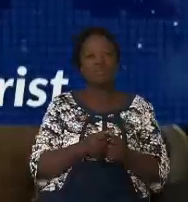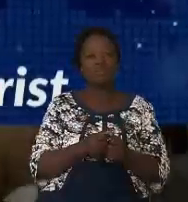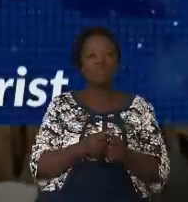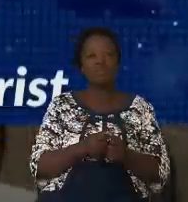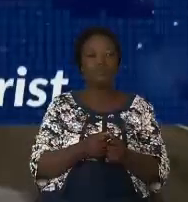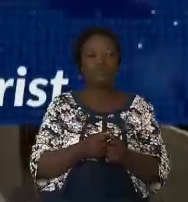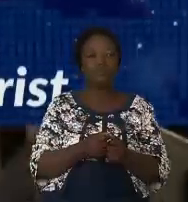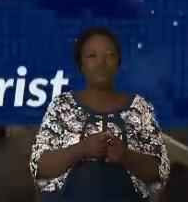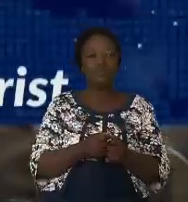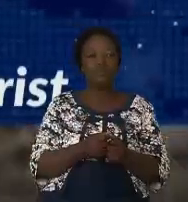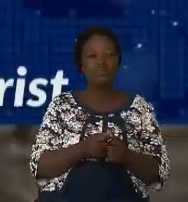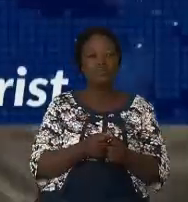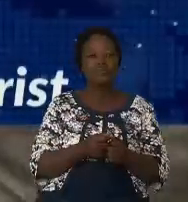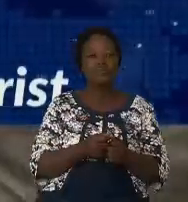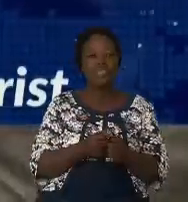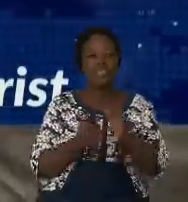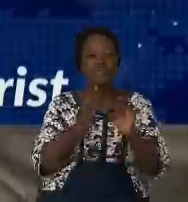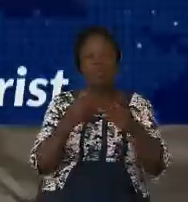them.